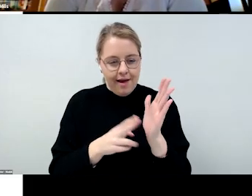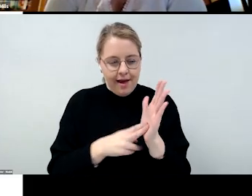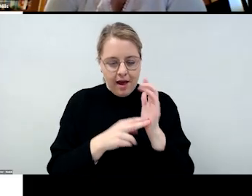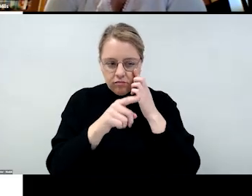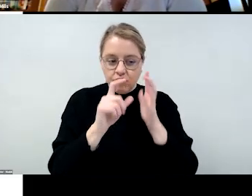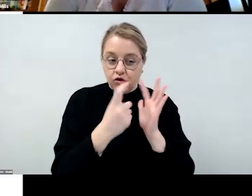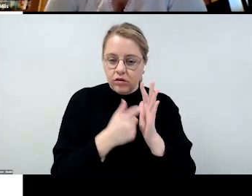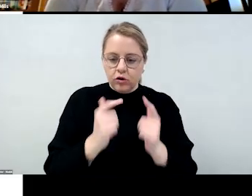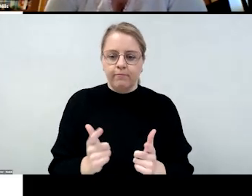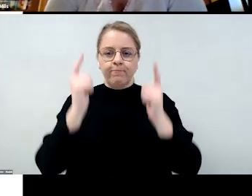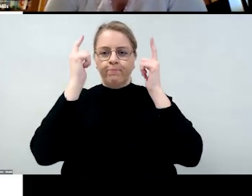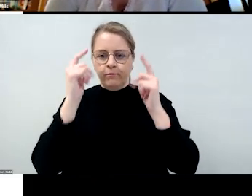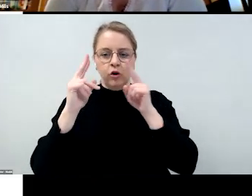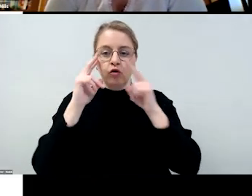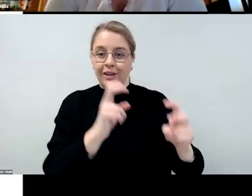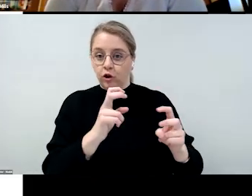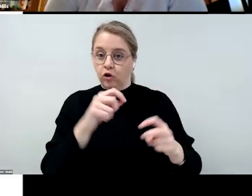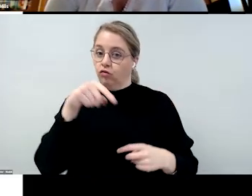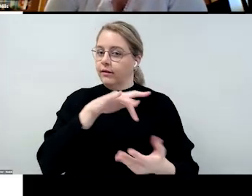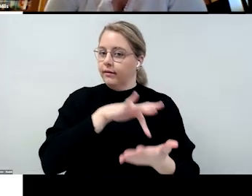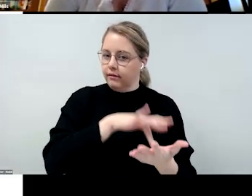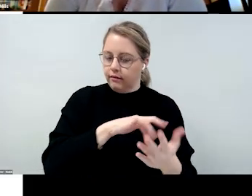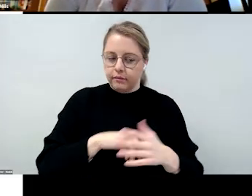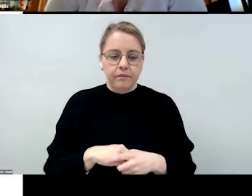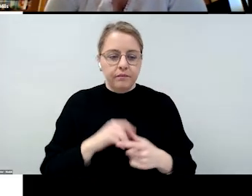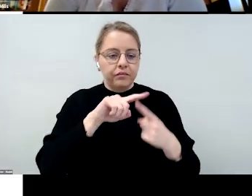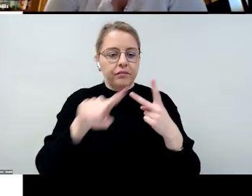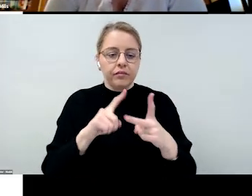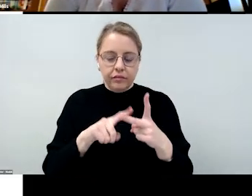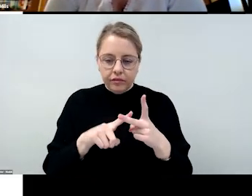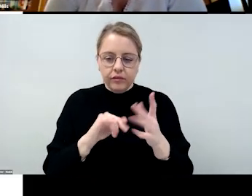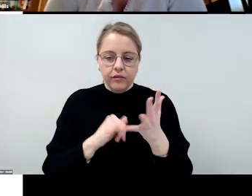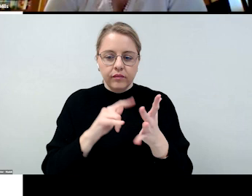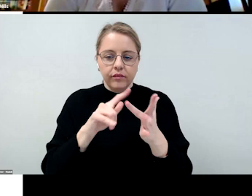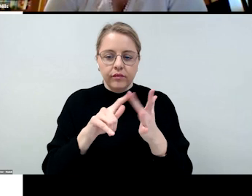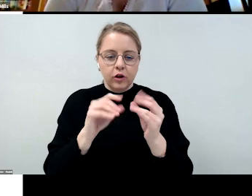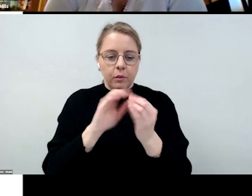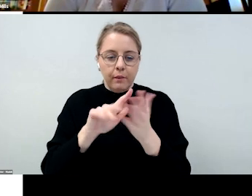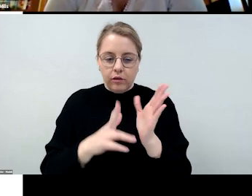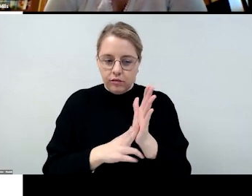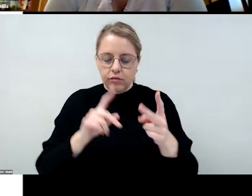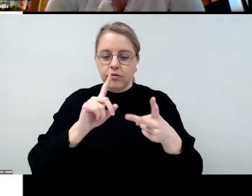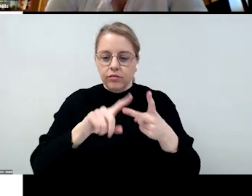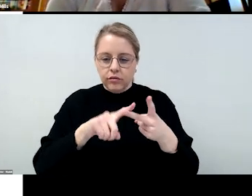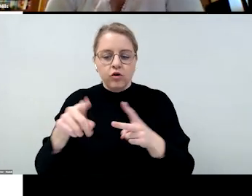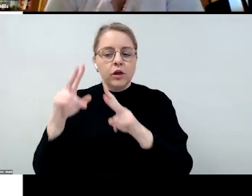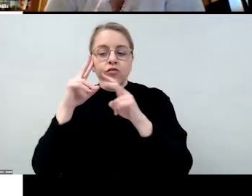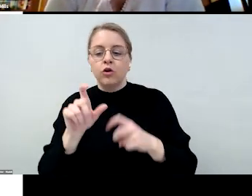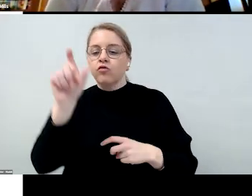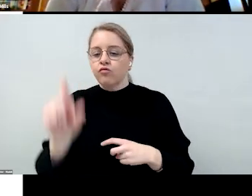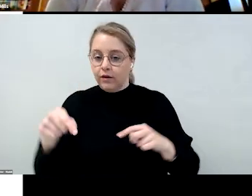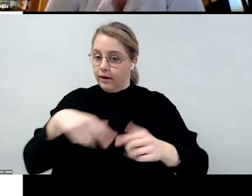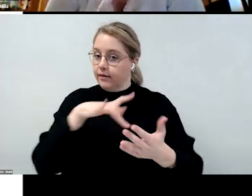Senior Research Fellow at the Centre. Next, we are joined by Siobhan Humphreys, who is a Research Officer